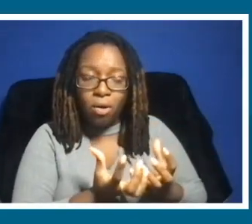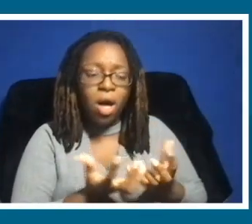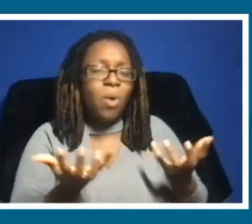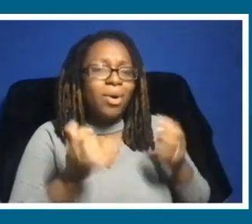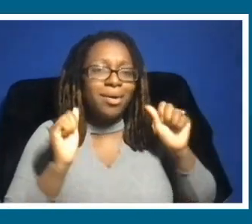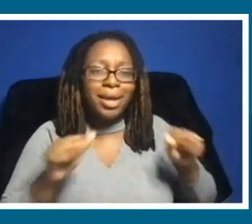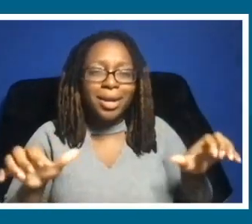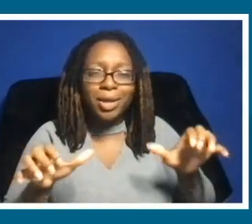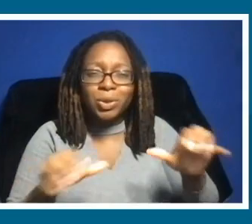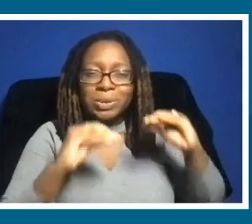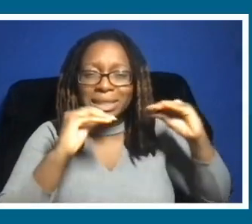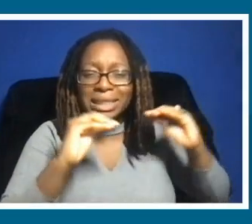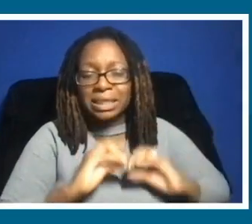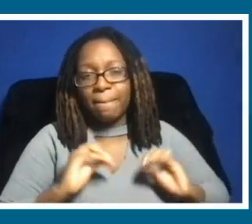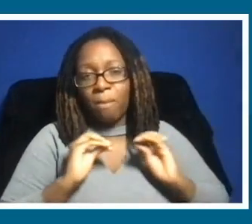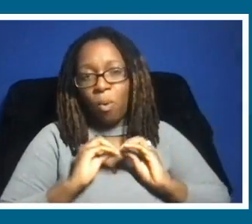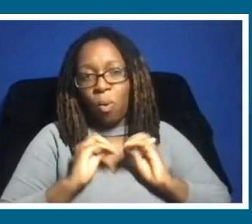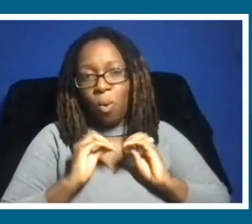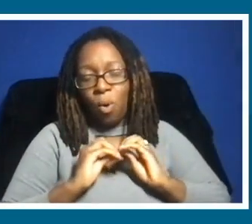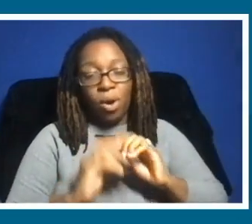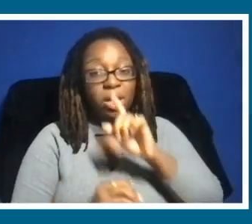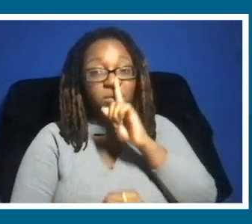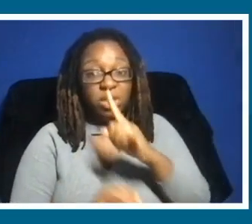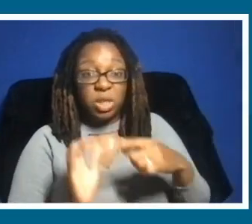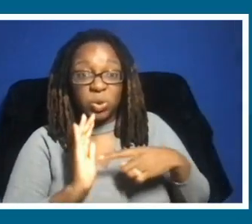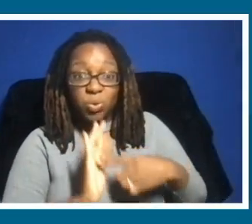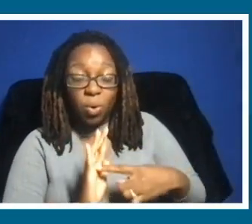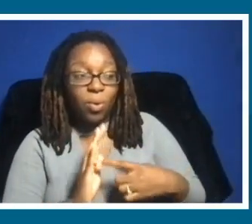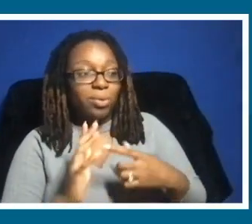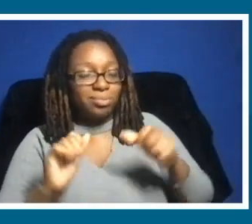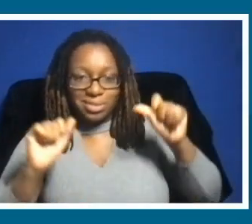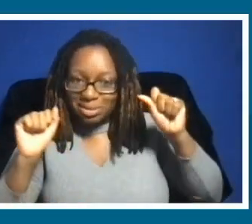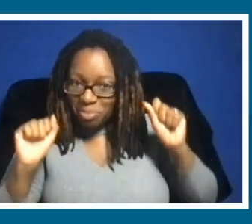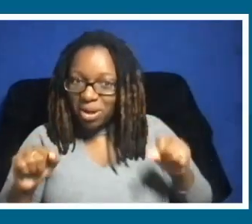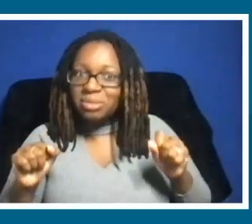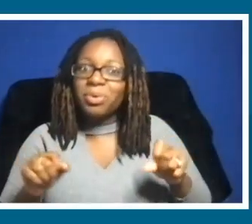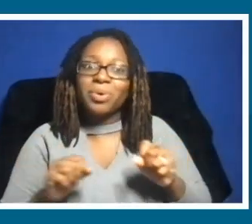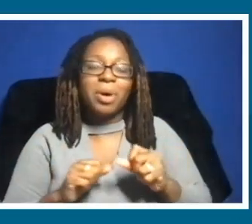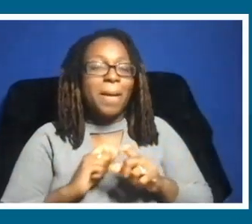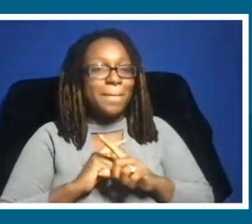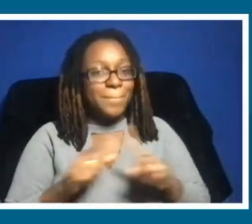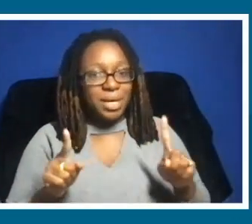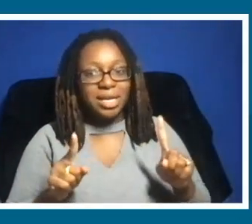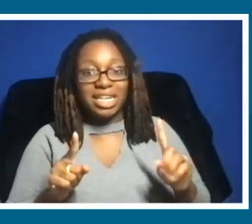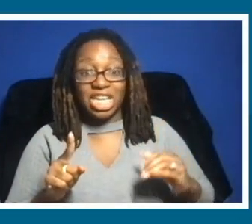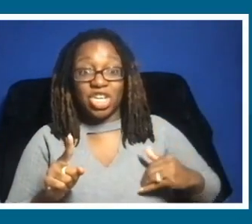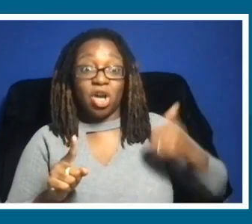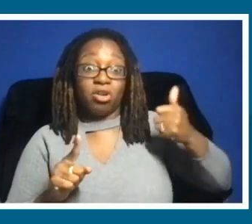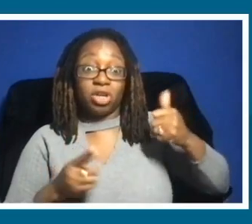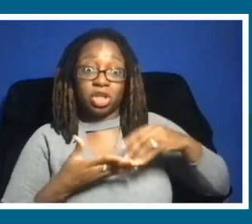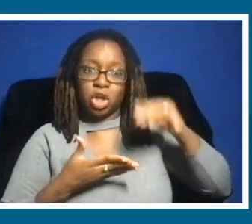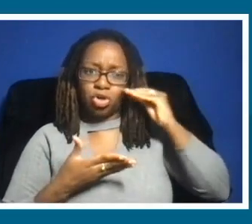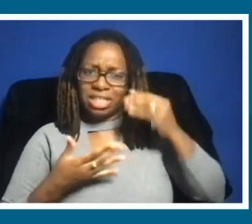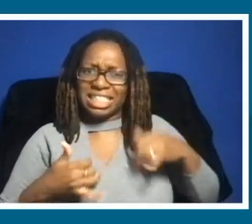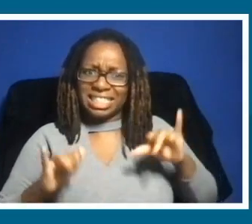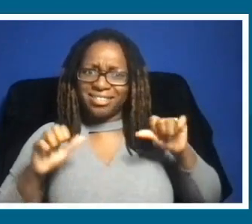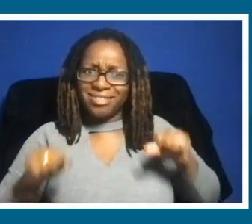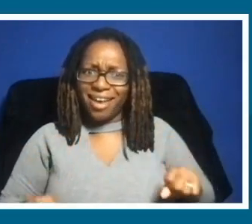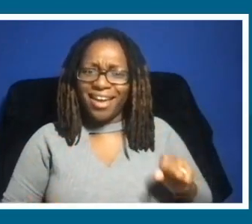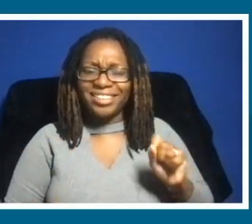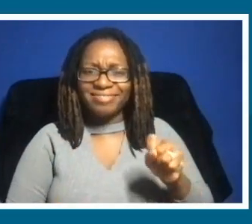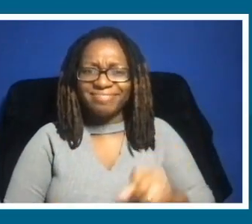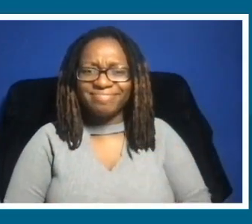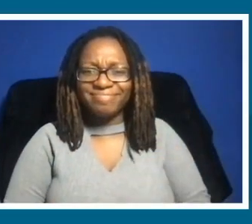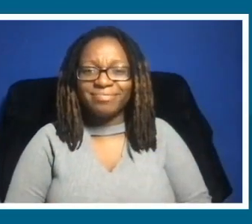it? And it really shows that not only is it possible, but it's possible for our very youngest learners. I love